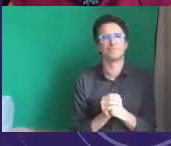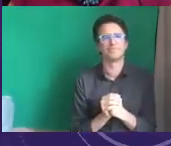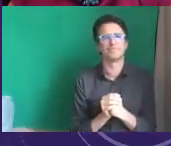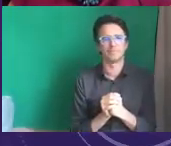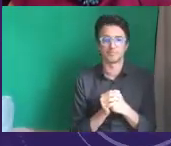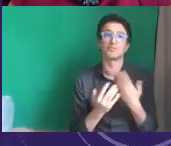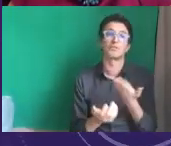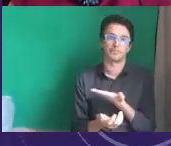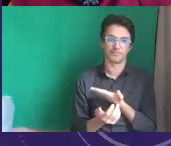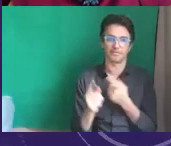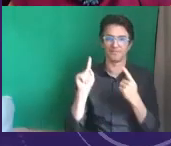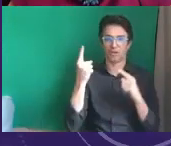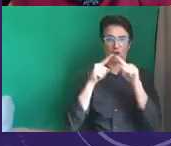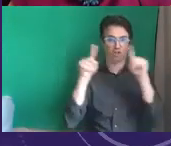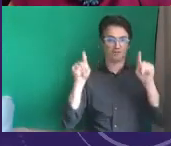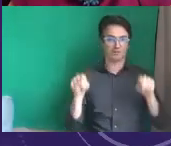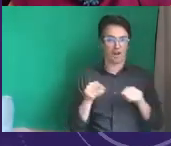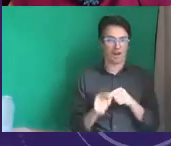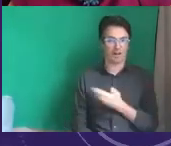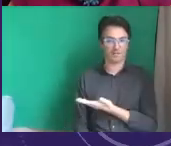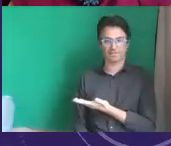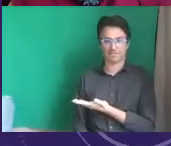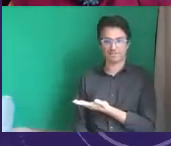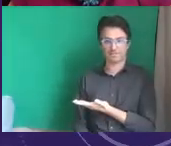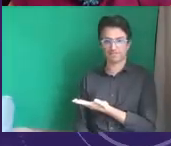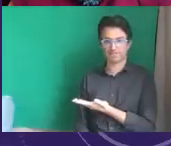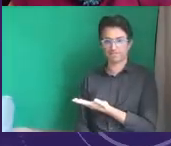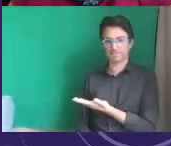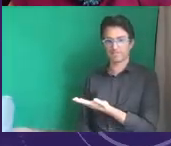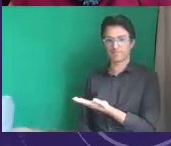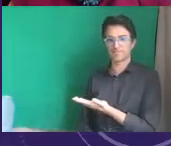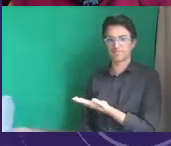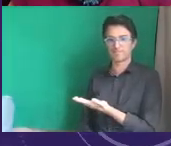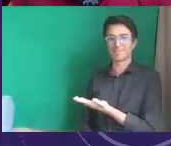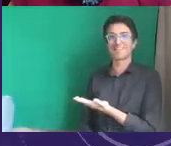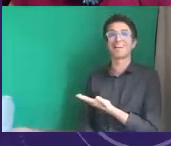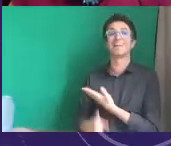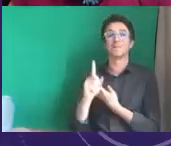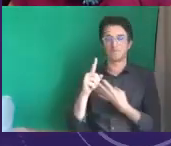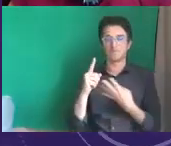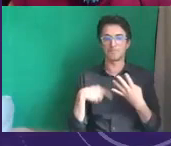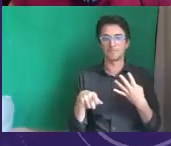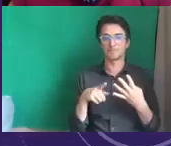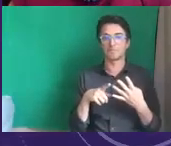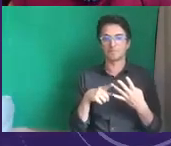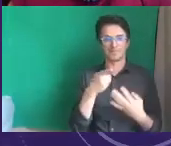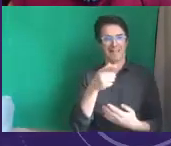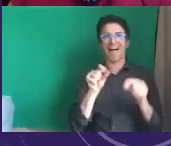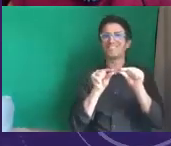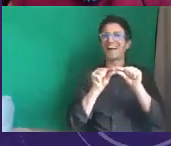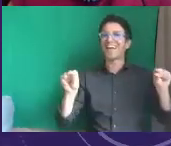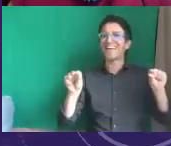kite link if you need the kite link. Again, it's in the chat feature. The next slide.